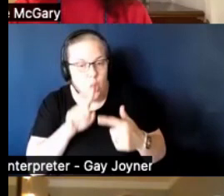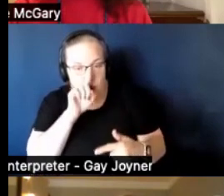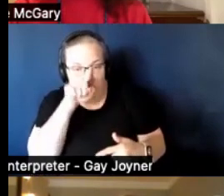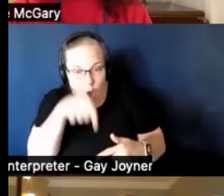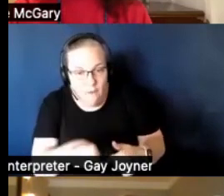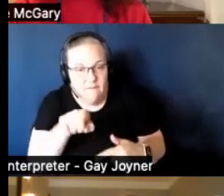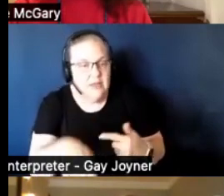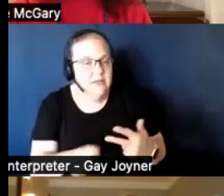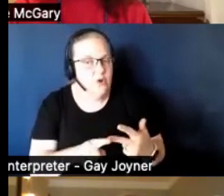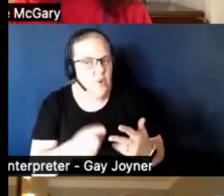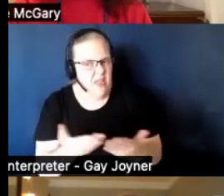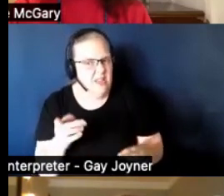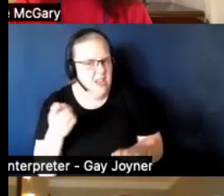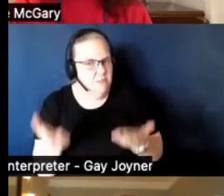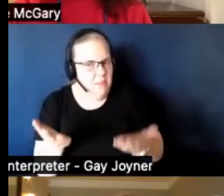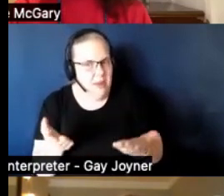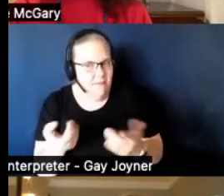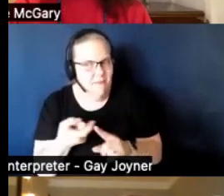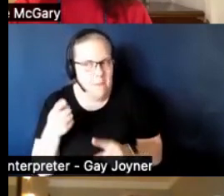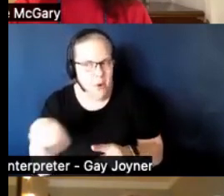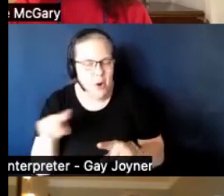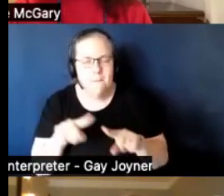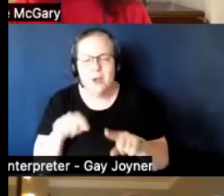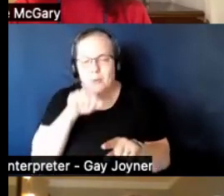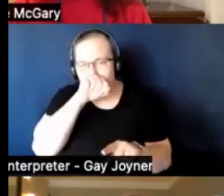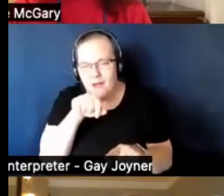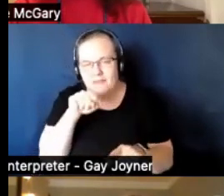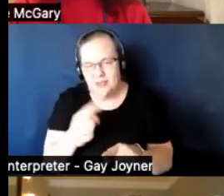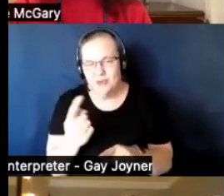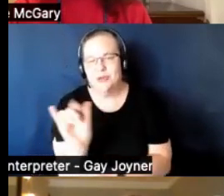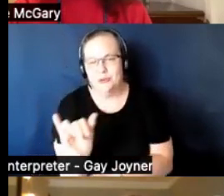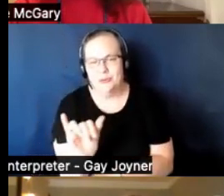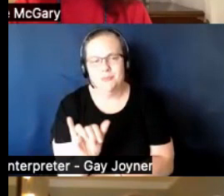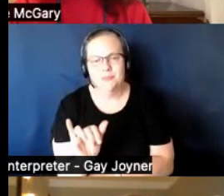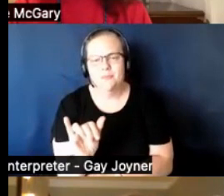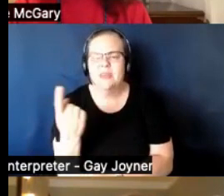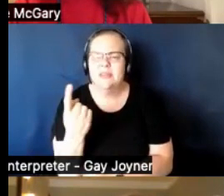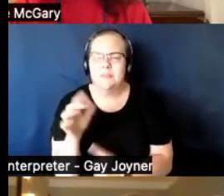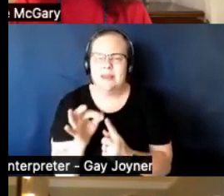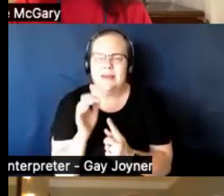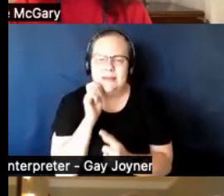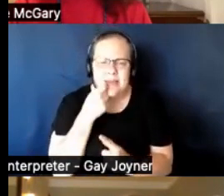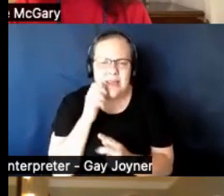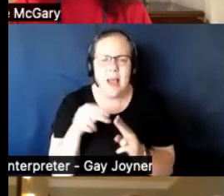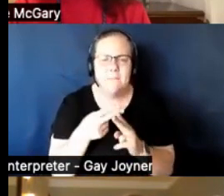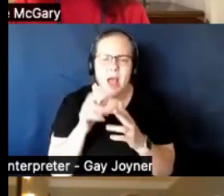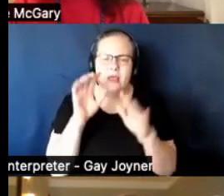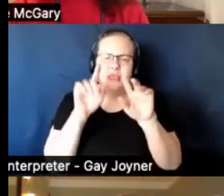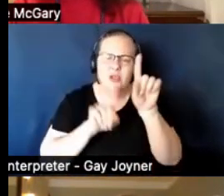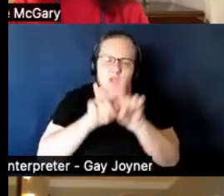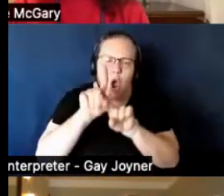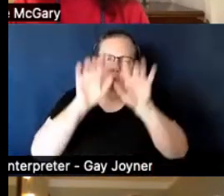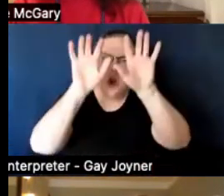like that coming from her soon. We all like this one very much too. There's something neat about the stars in the night